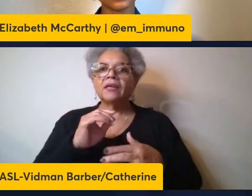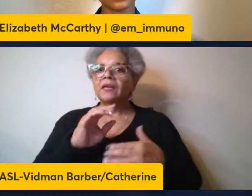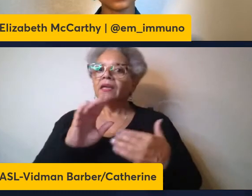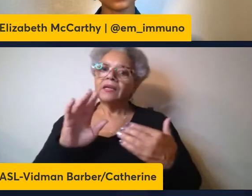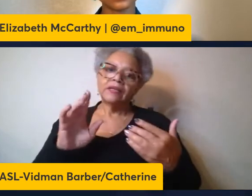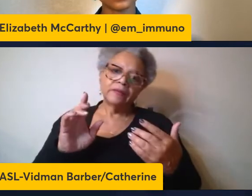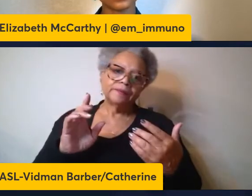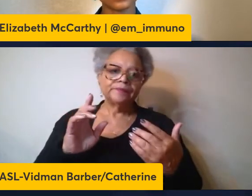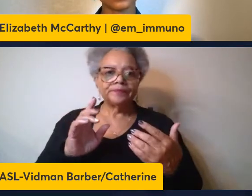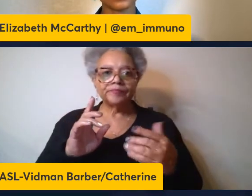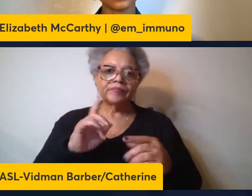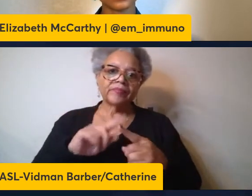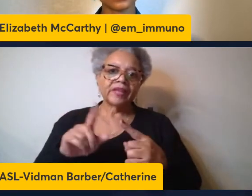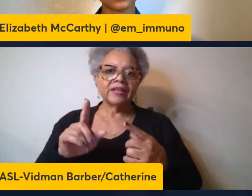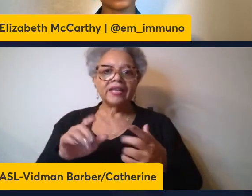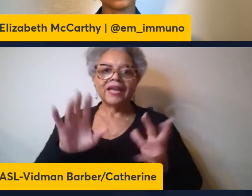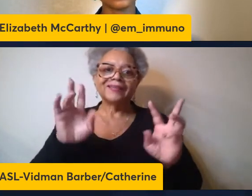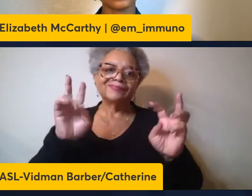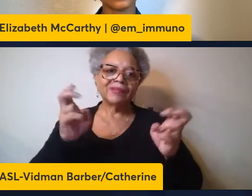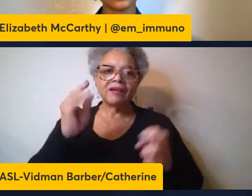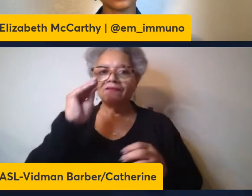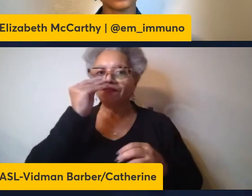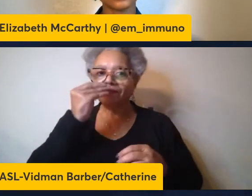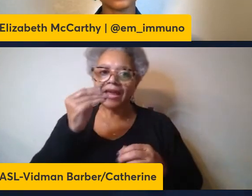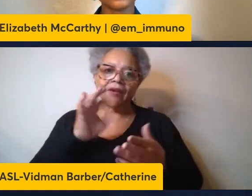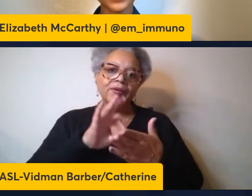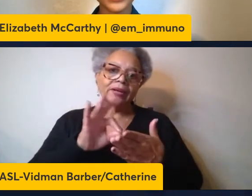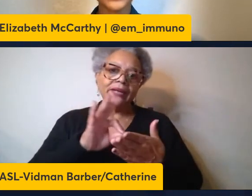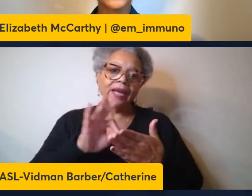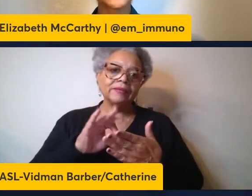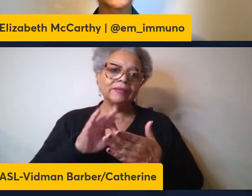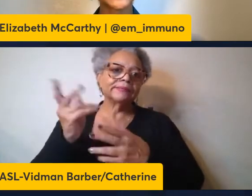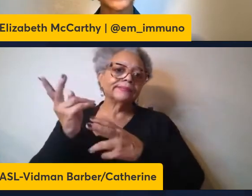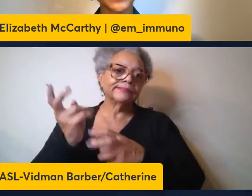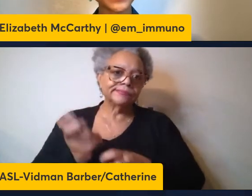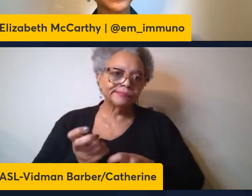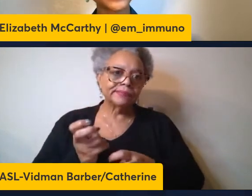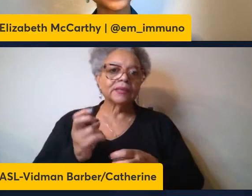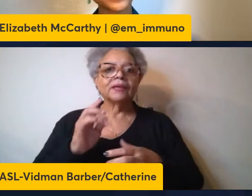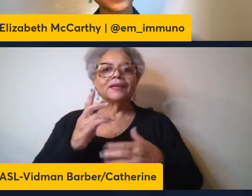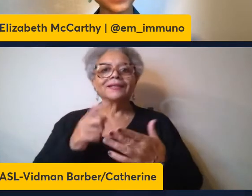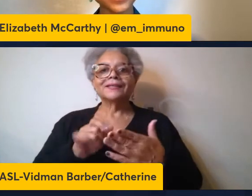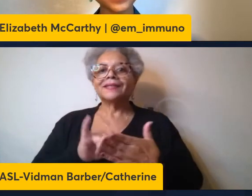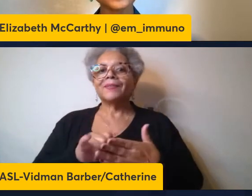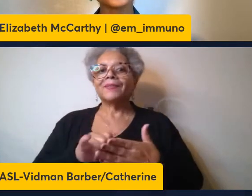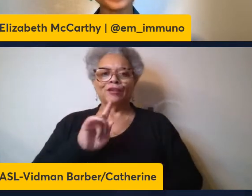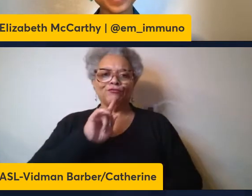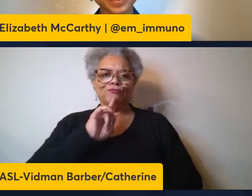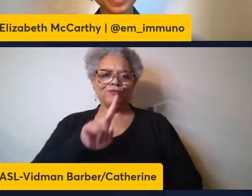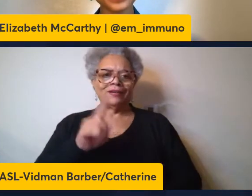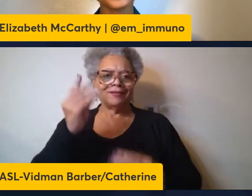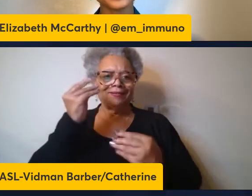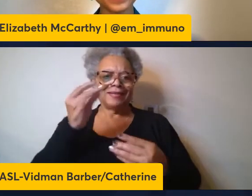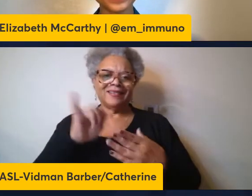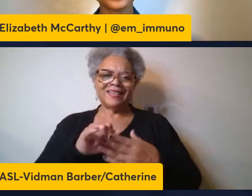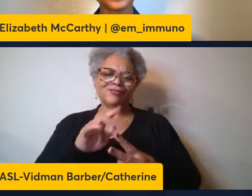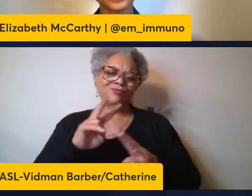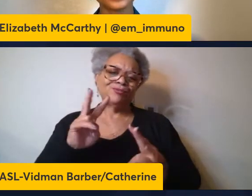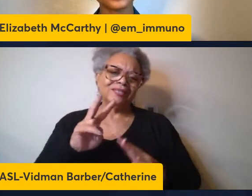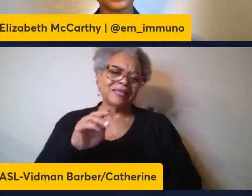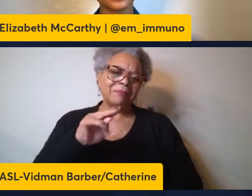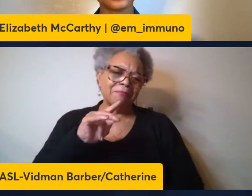like flower counts that are downloaded in R or something, like something that's just real data that's super messy,